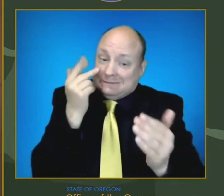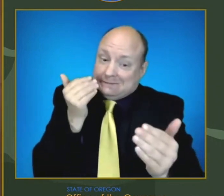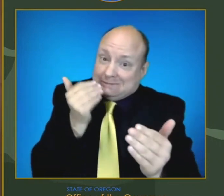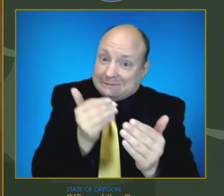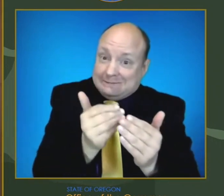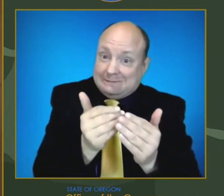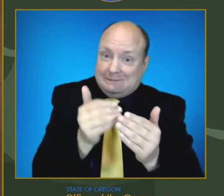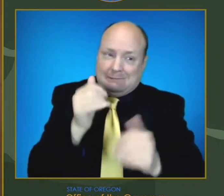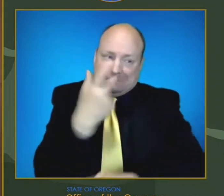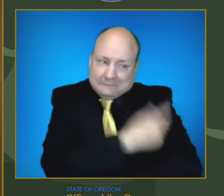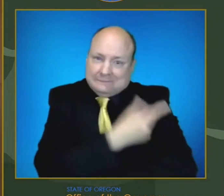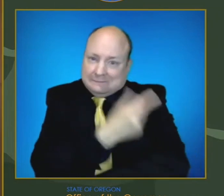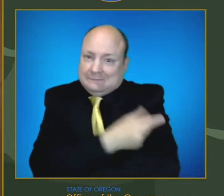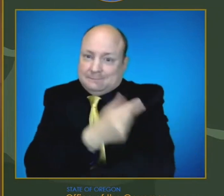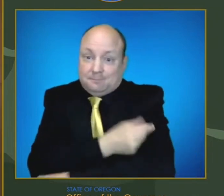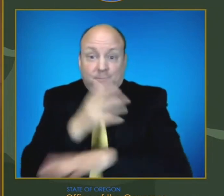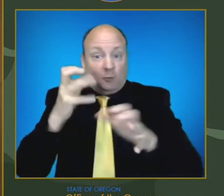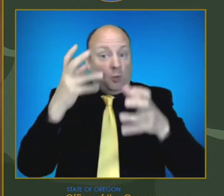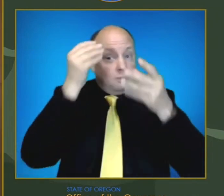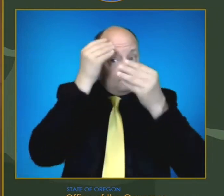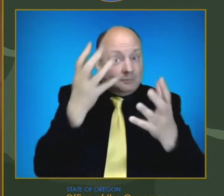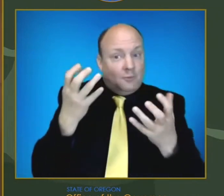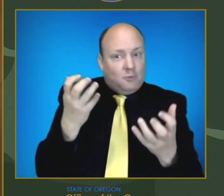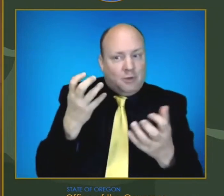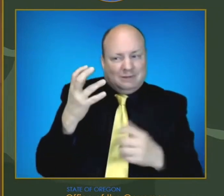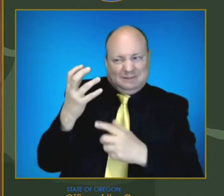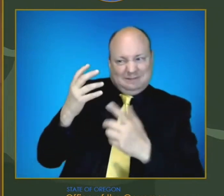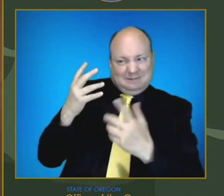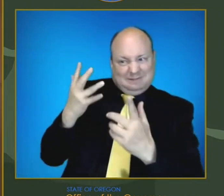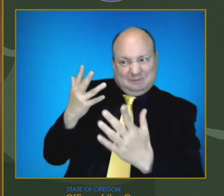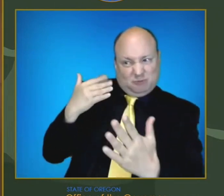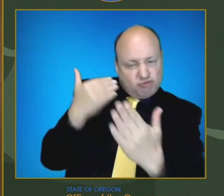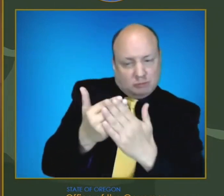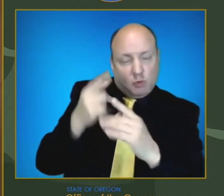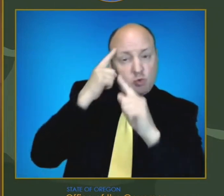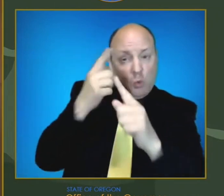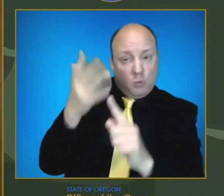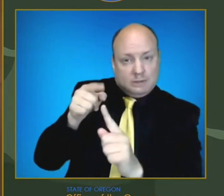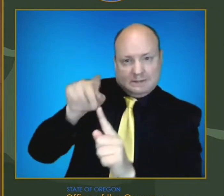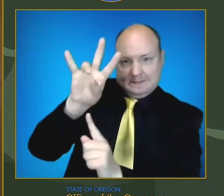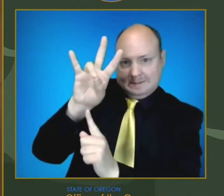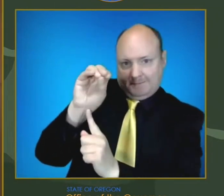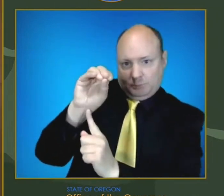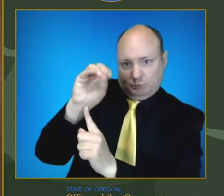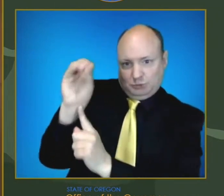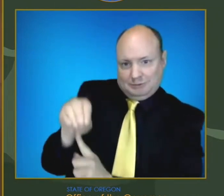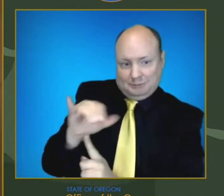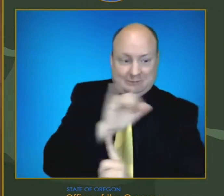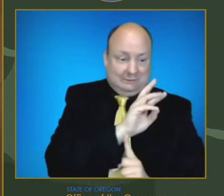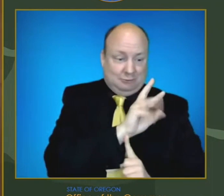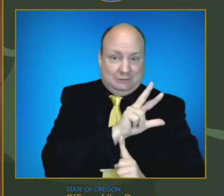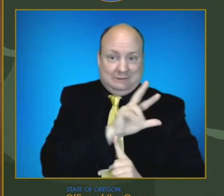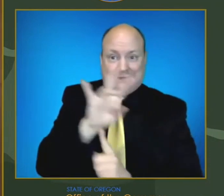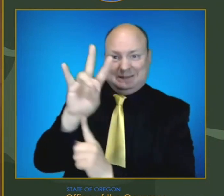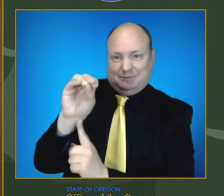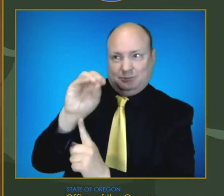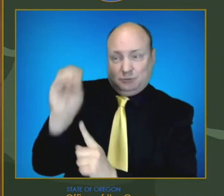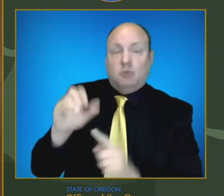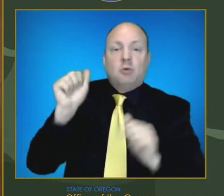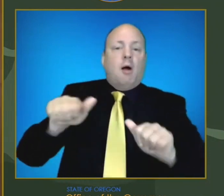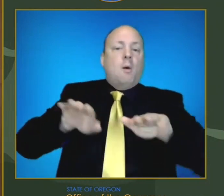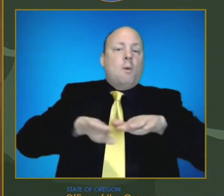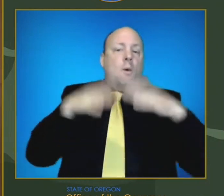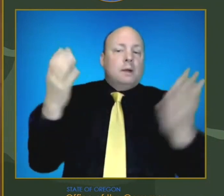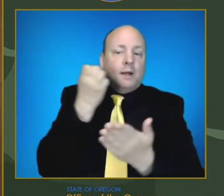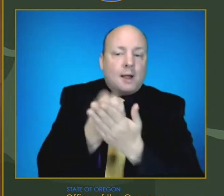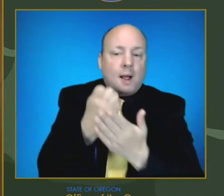least 70% of adults vaccinated so that we can fully reopen our economy, we will need to pull on every lever